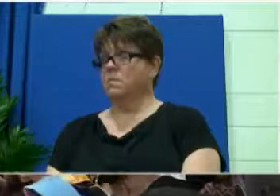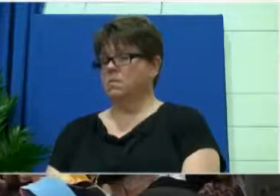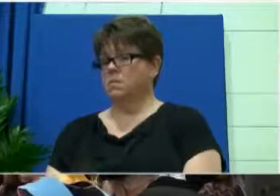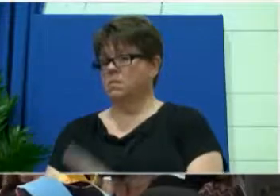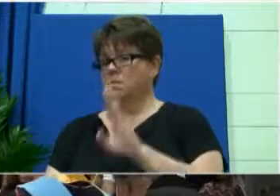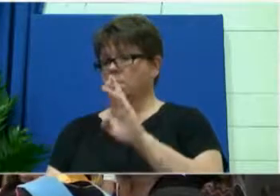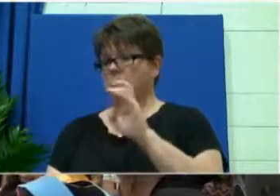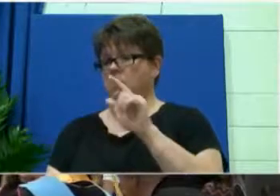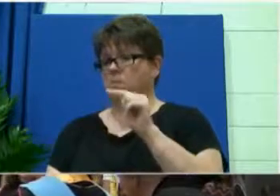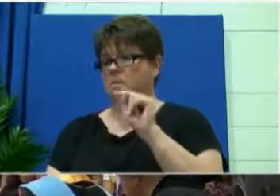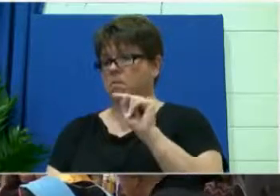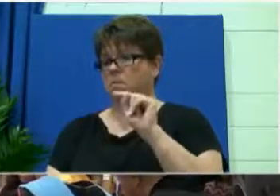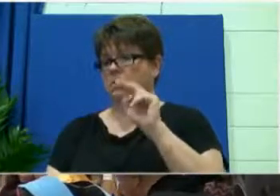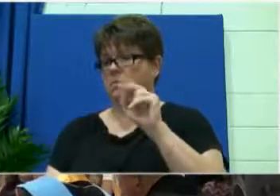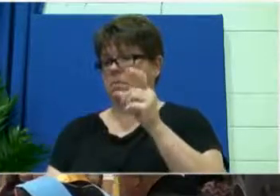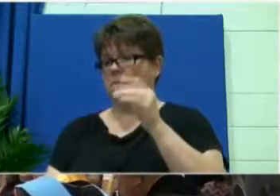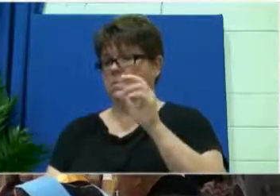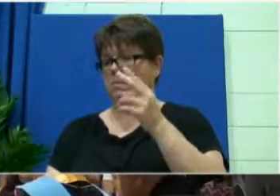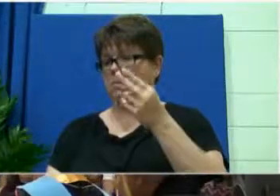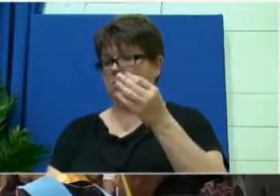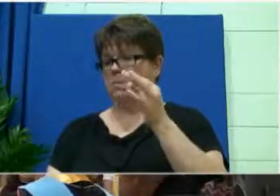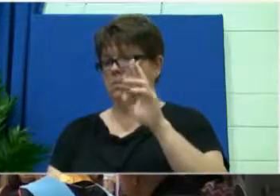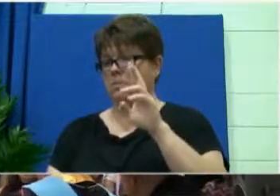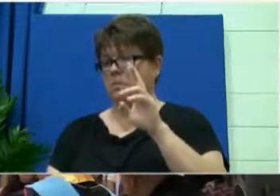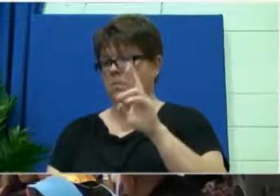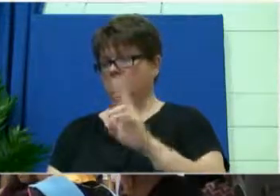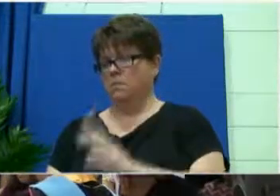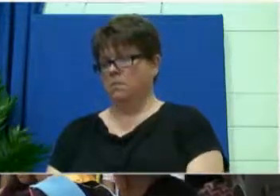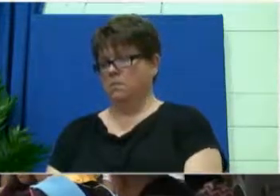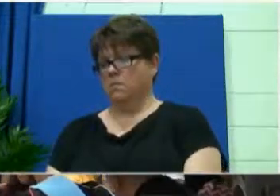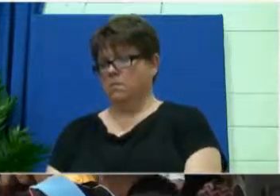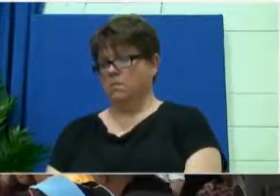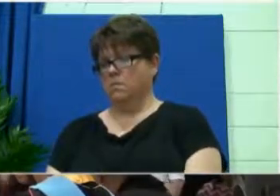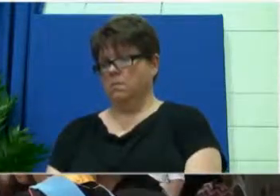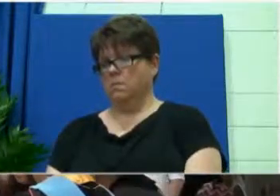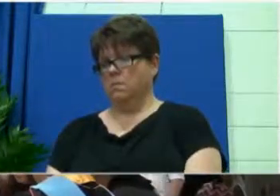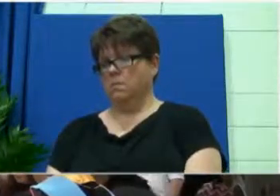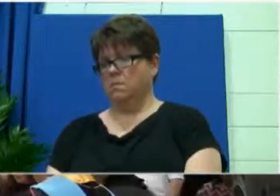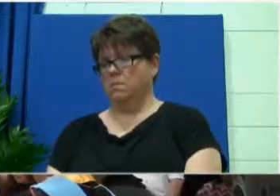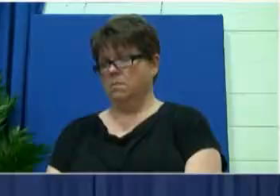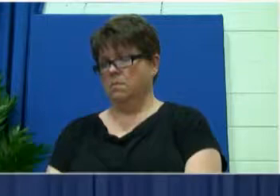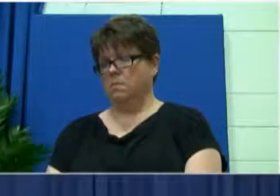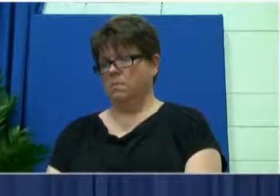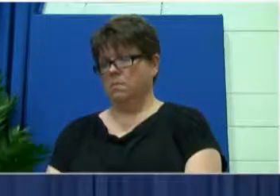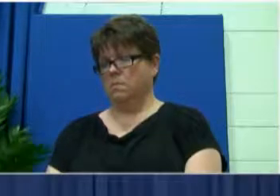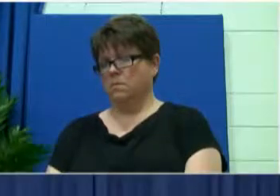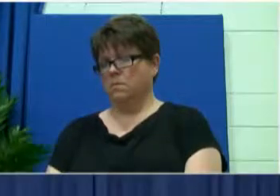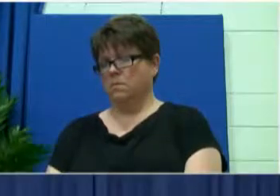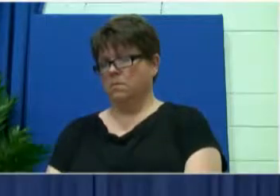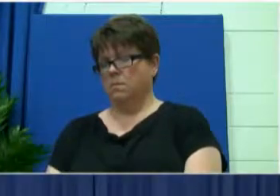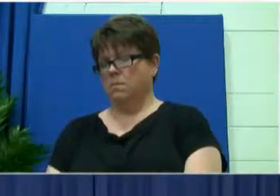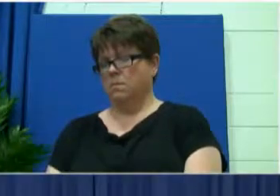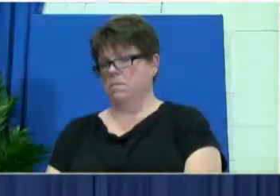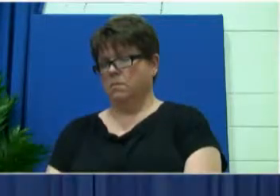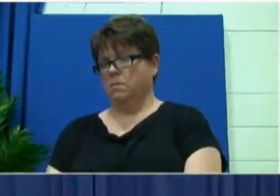Bridget Lauren Niederhofer, Alpha Delta Nu, Associate Degree Nursing.